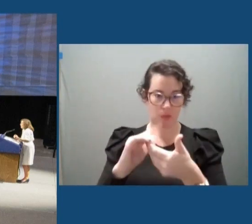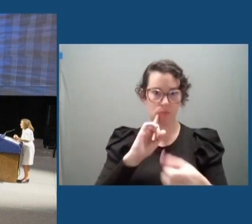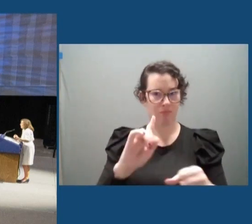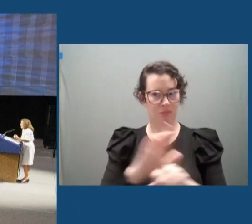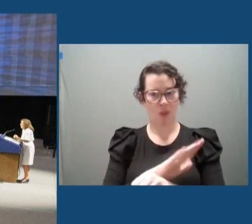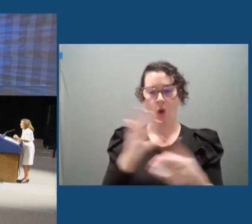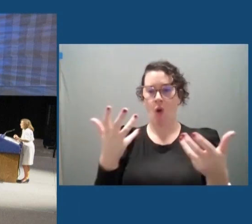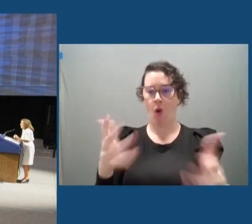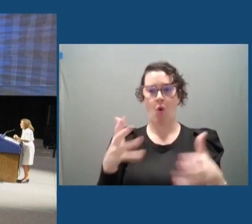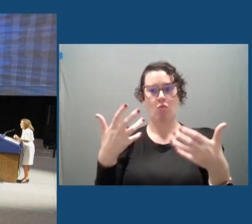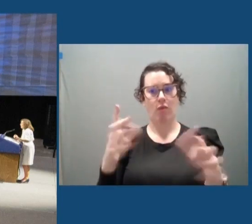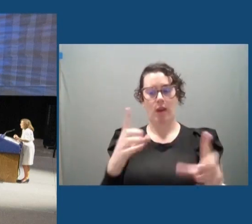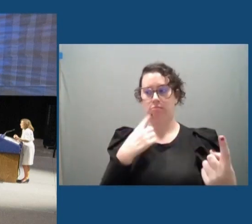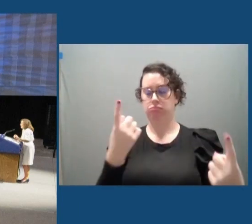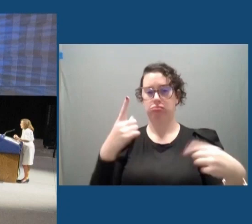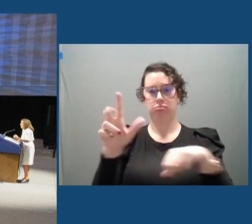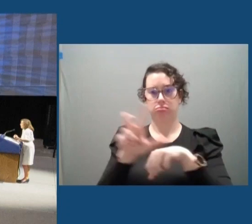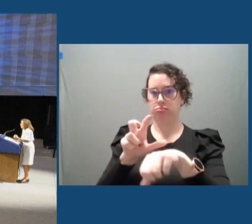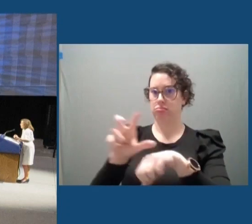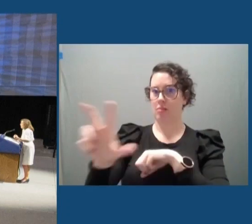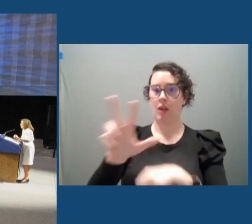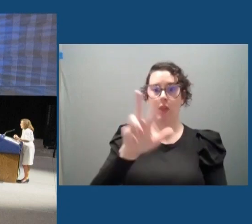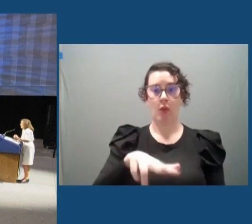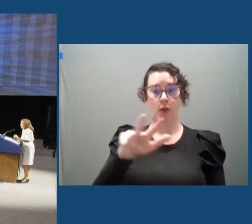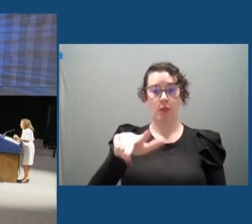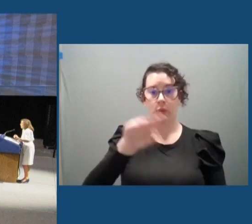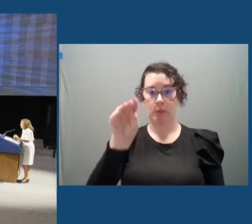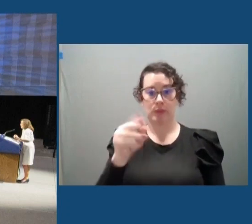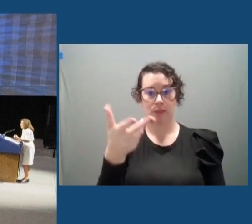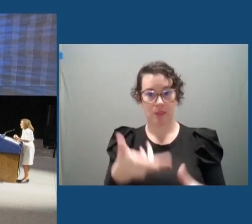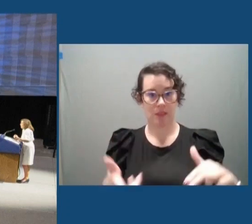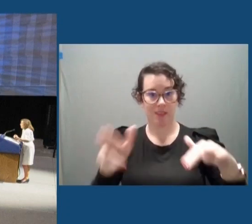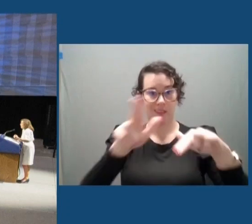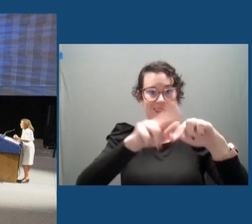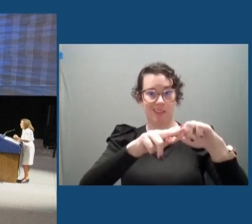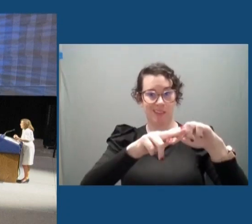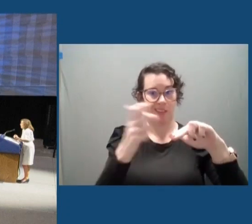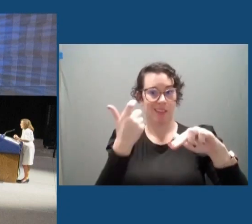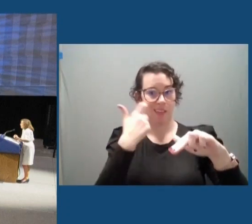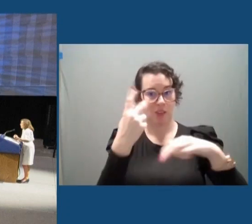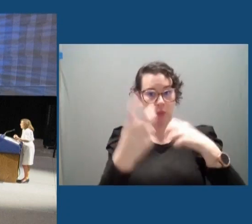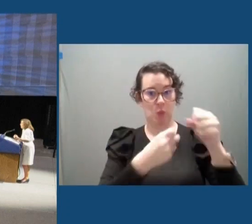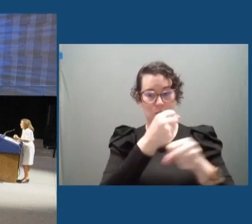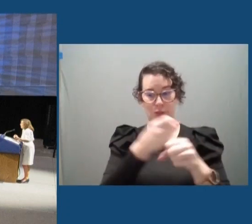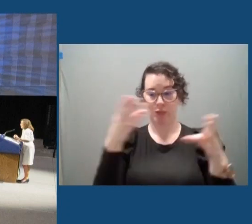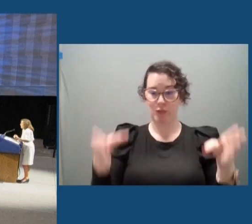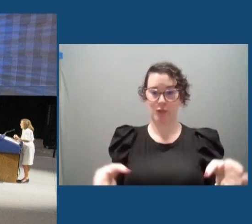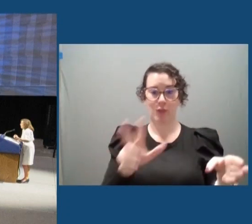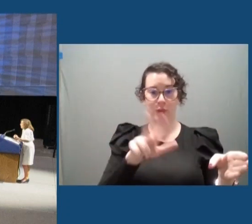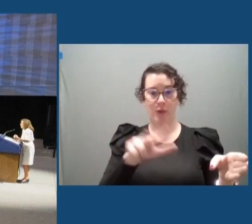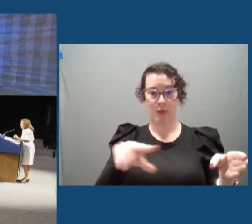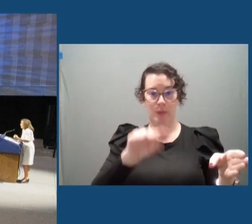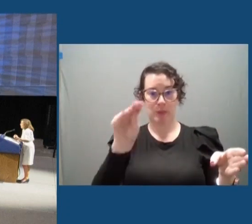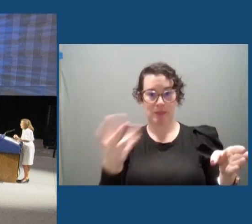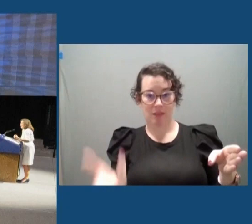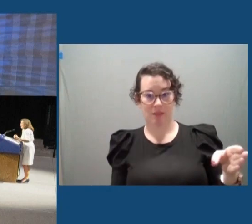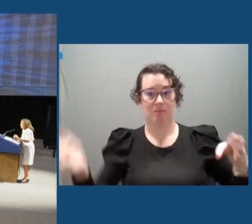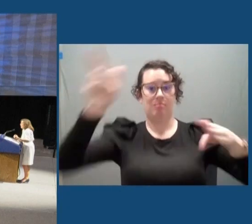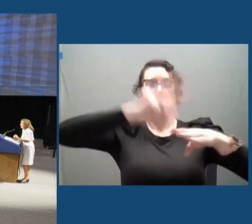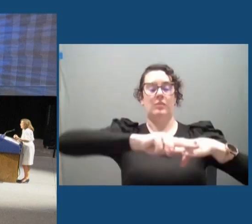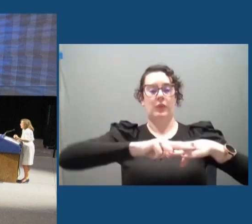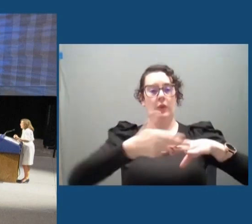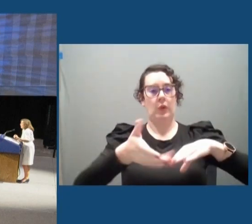care, a 33% increase just over the last 2 years. And we boosted funding